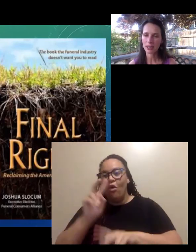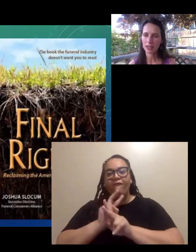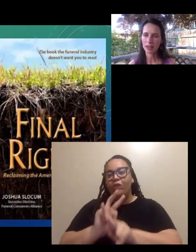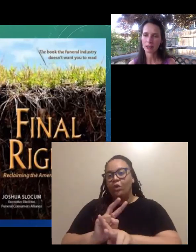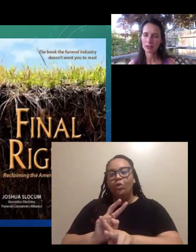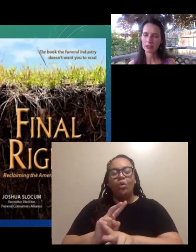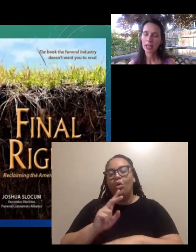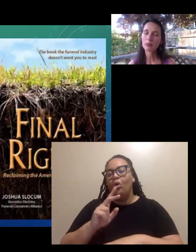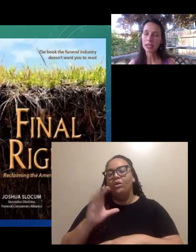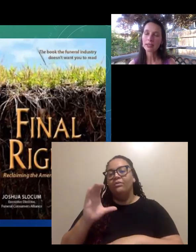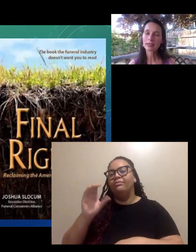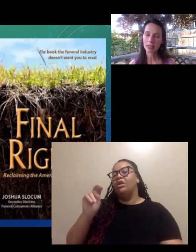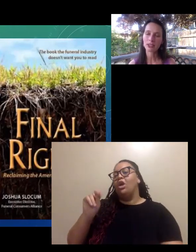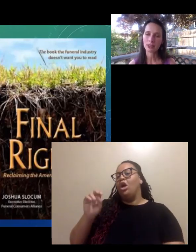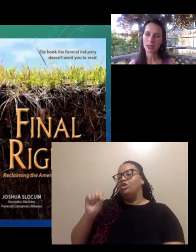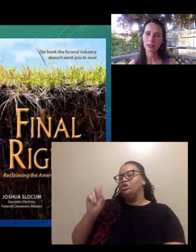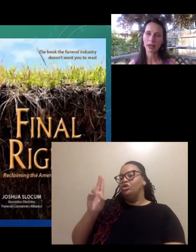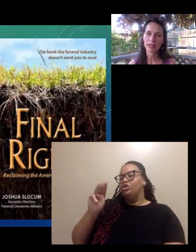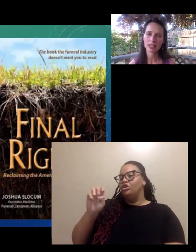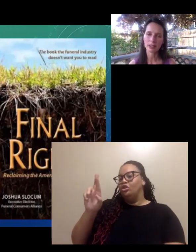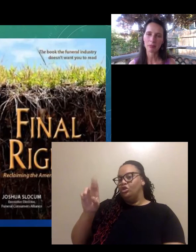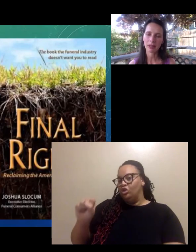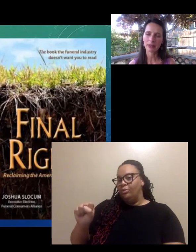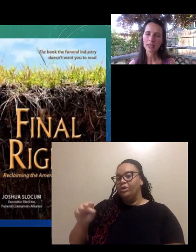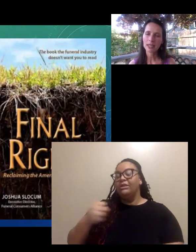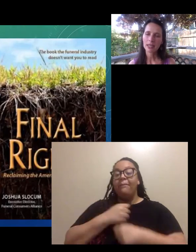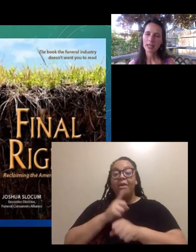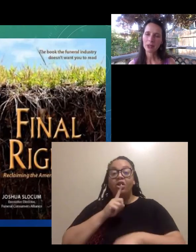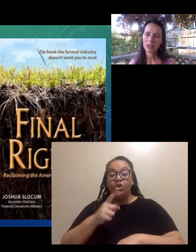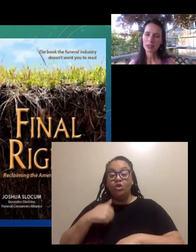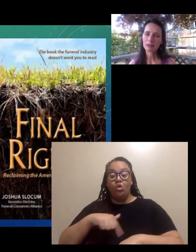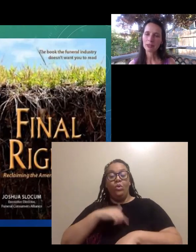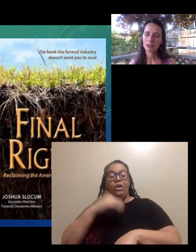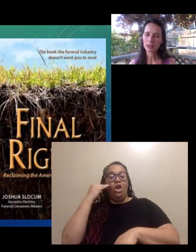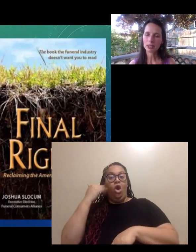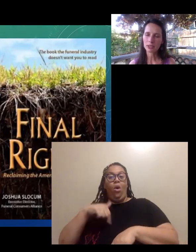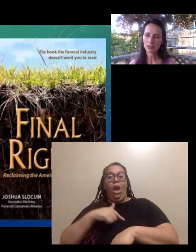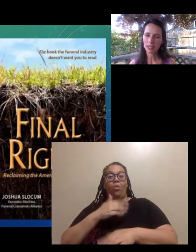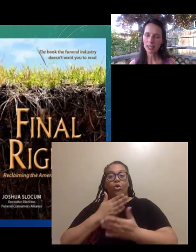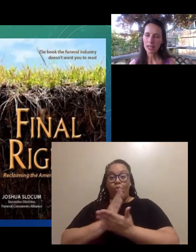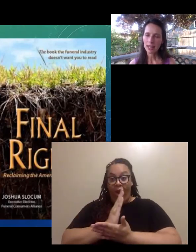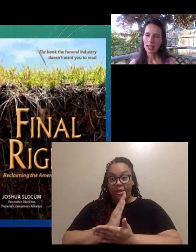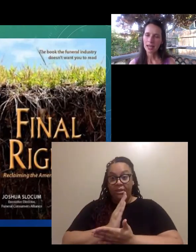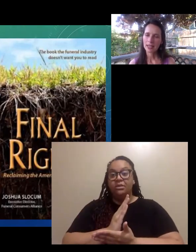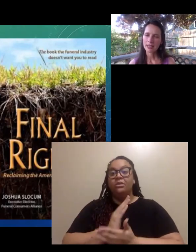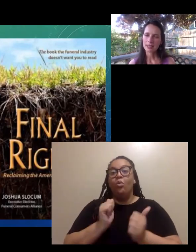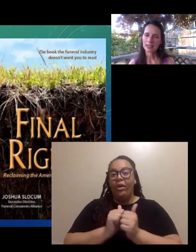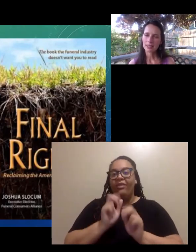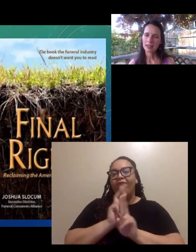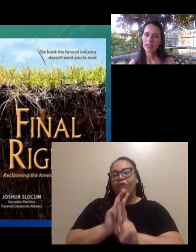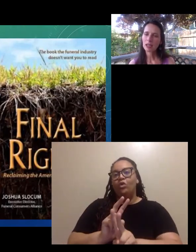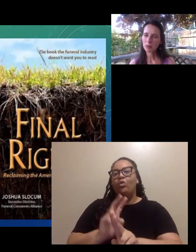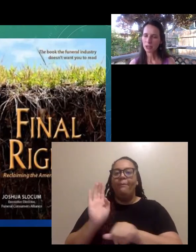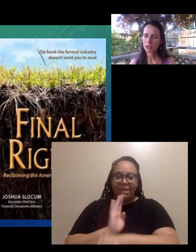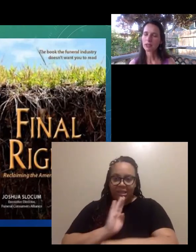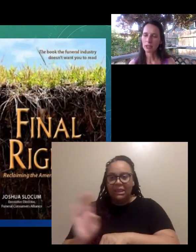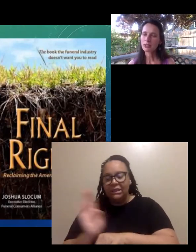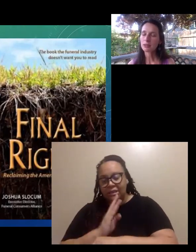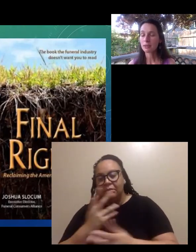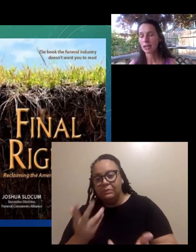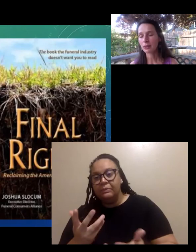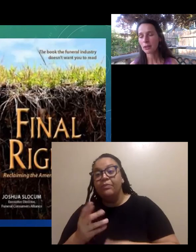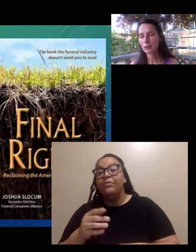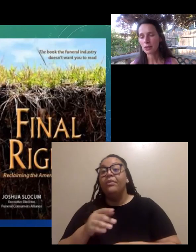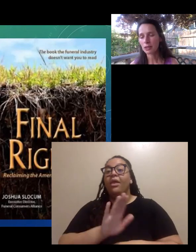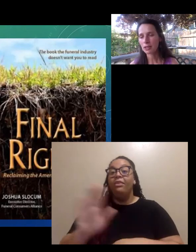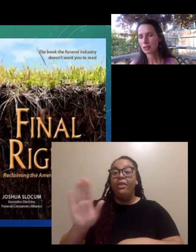making sure that are helping us make sure that our rights are upheld, um, within the funeral industry and their book. You can